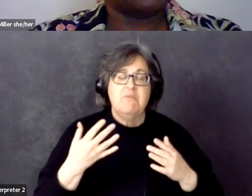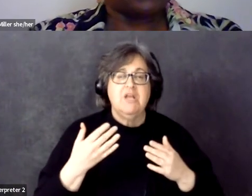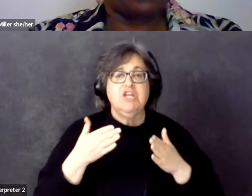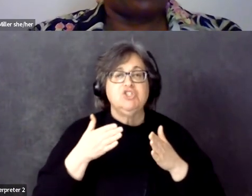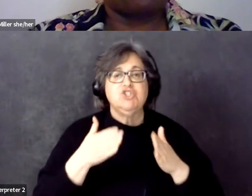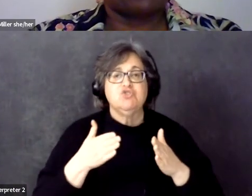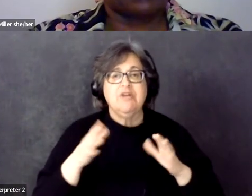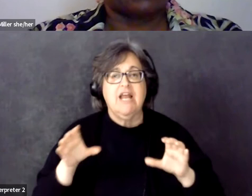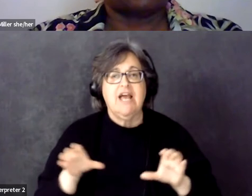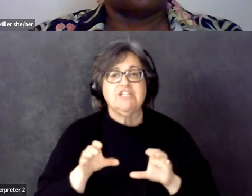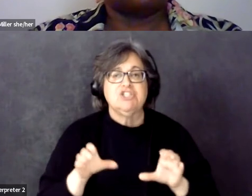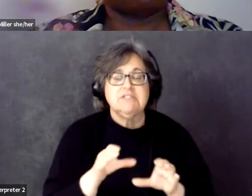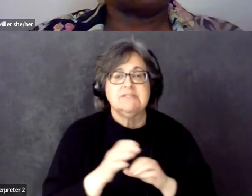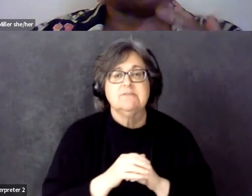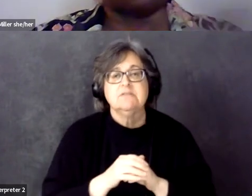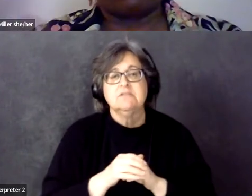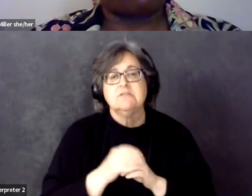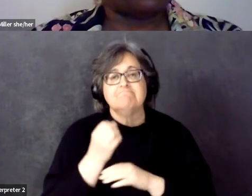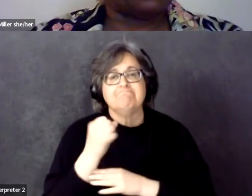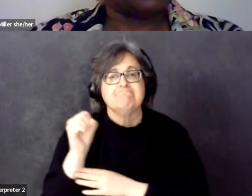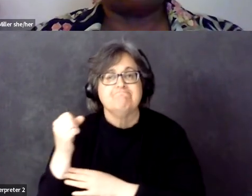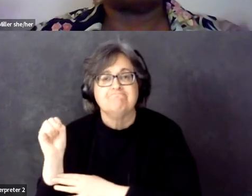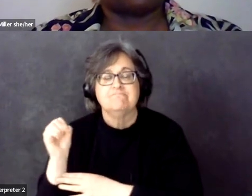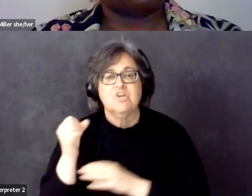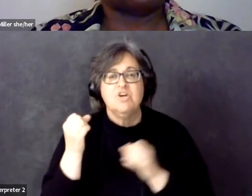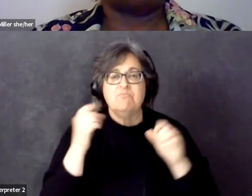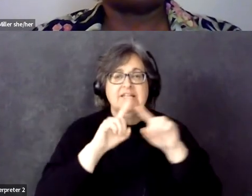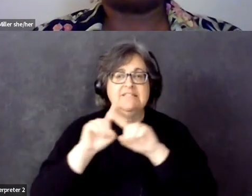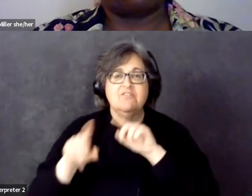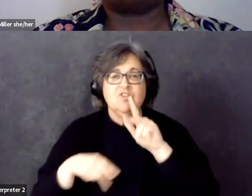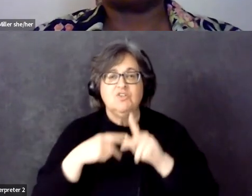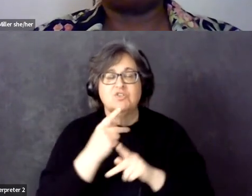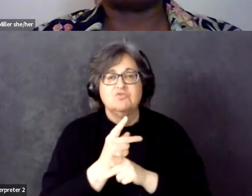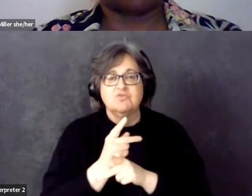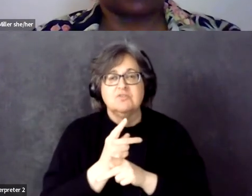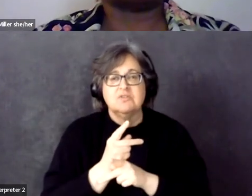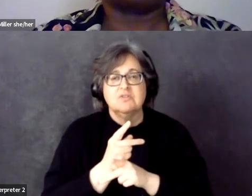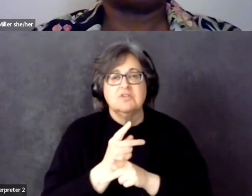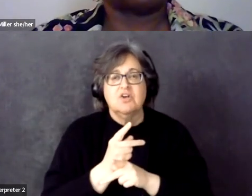actions and a number of different types of